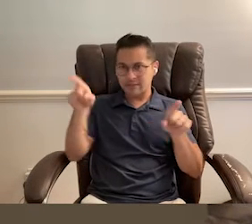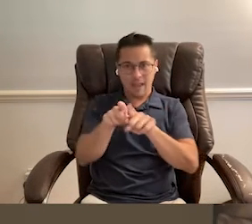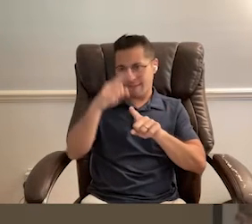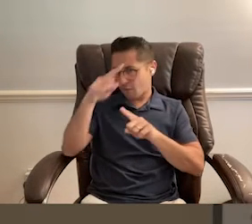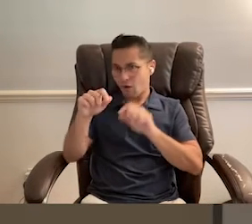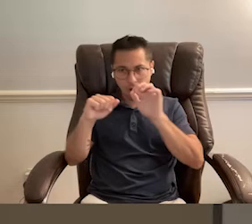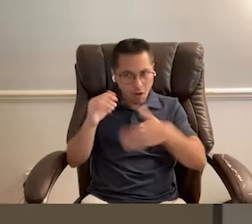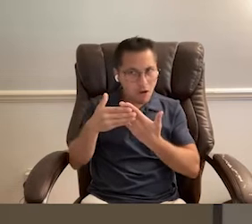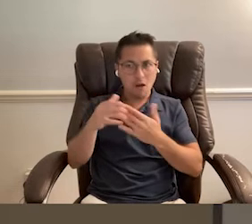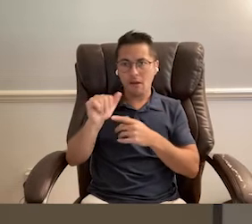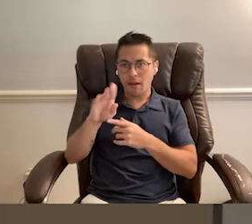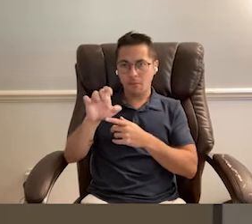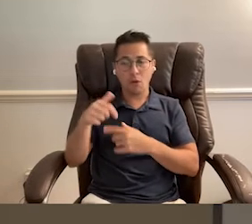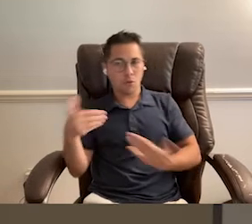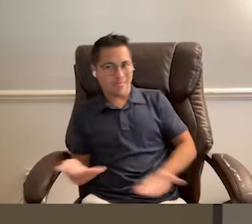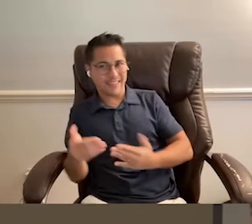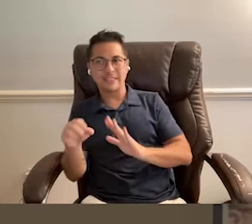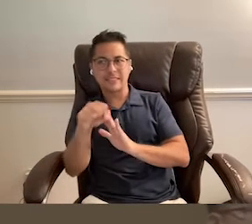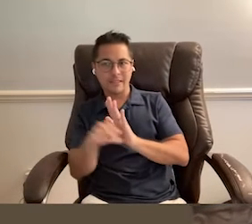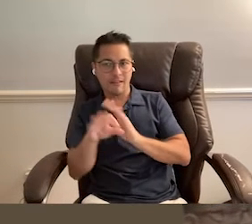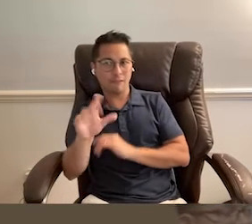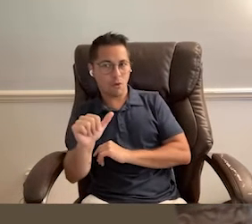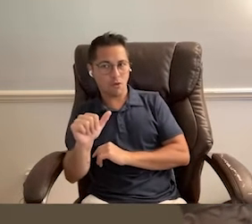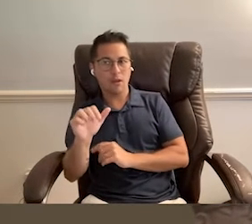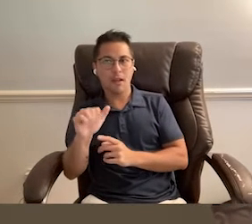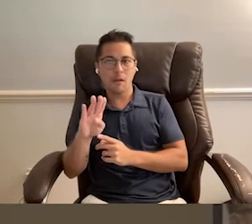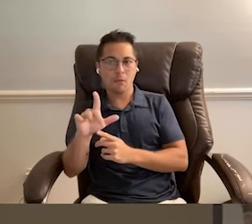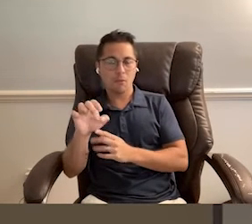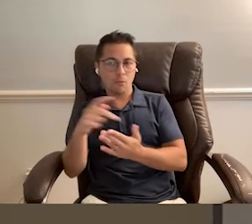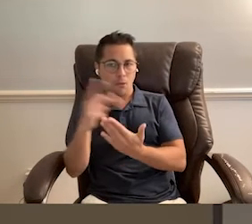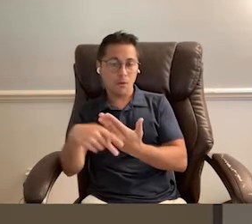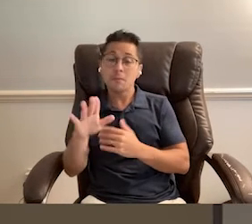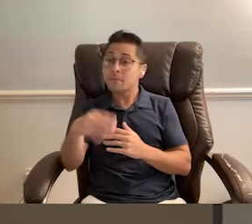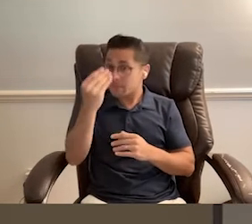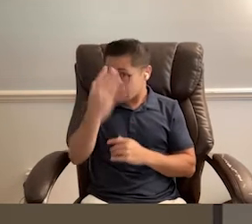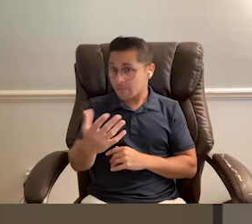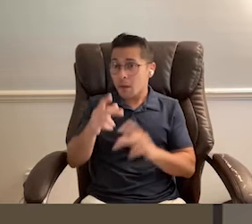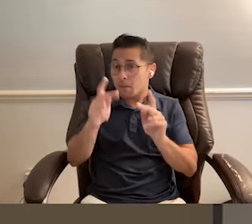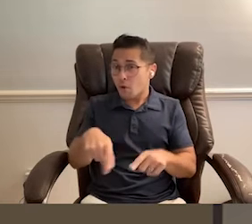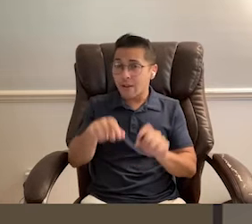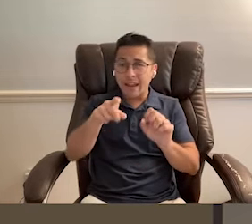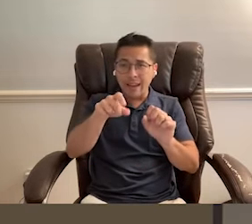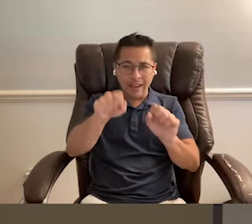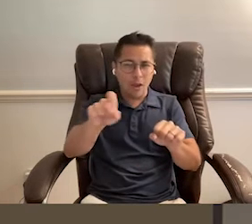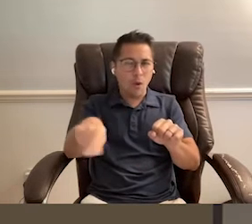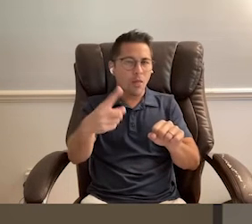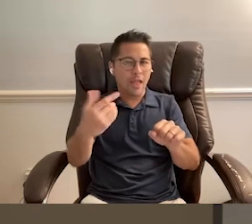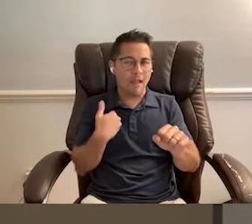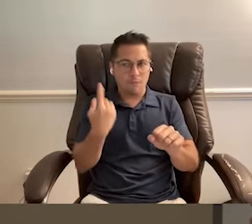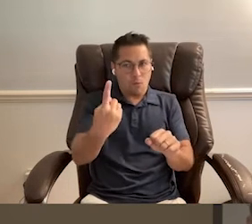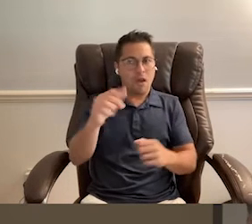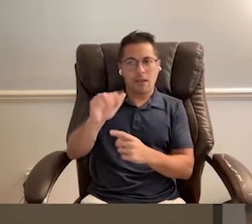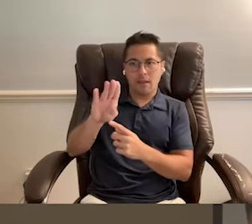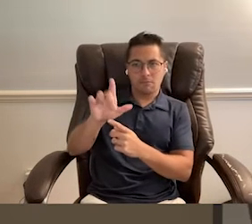ABLE program. But I do want to make a note right at the beginning. An individual can only have one ABLE account in their name. So unlike other